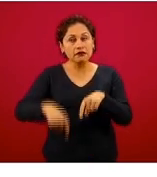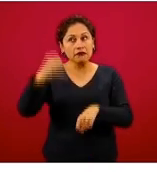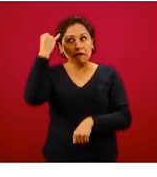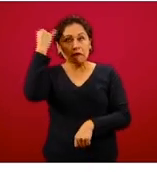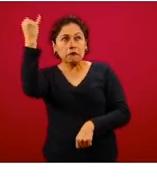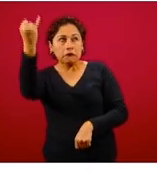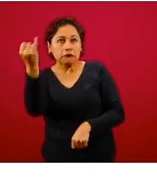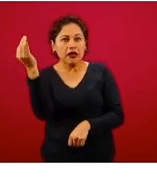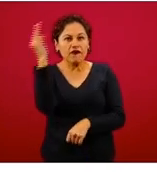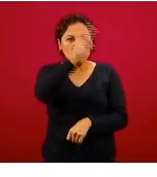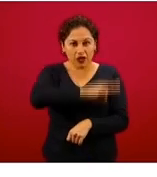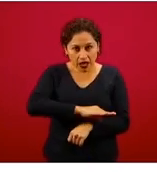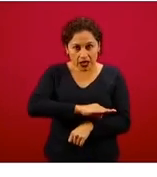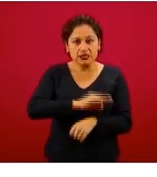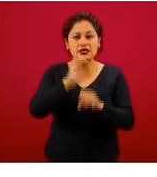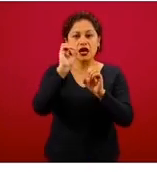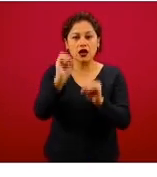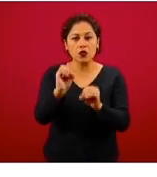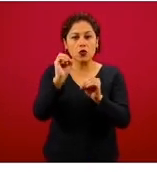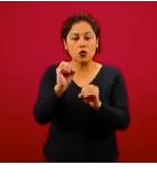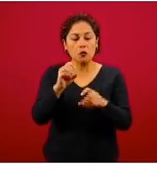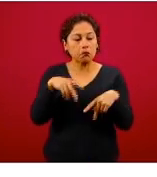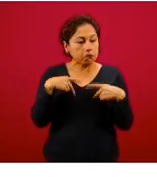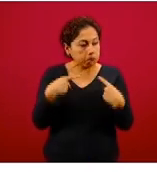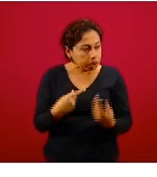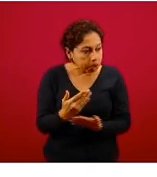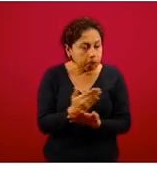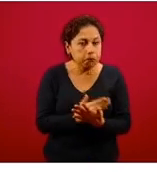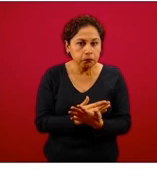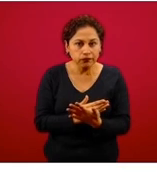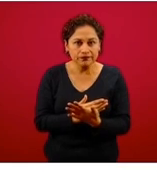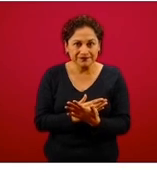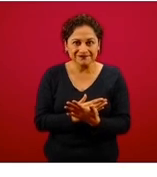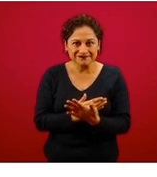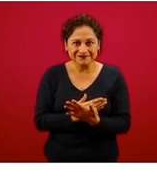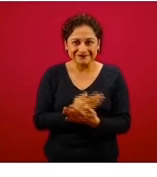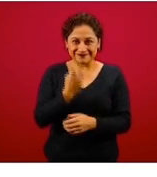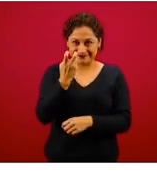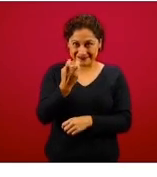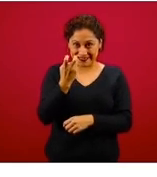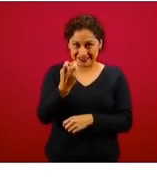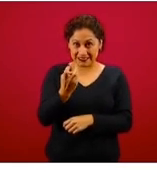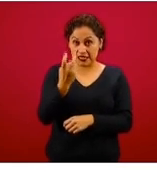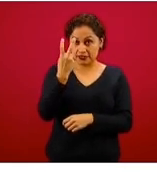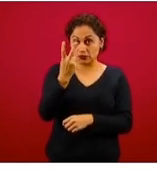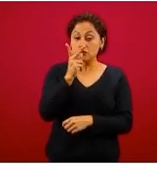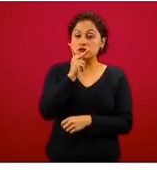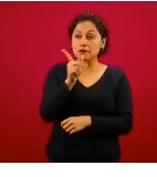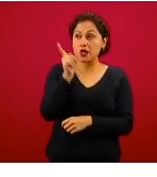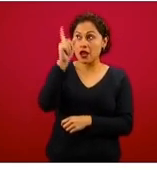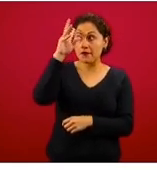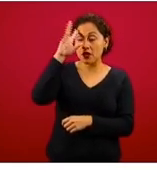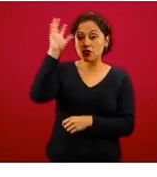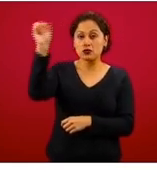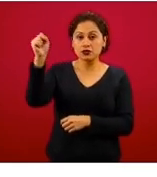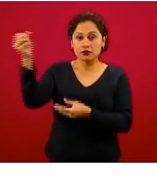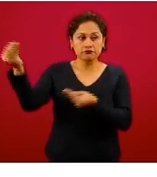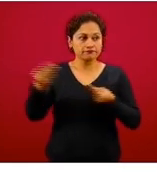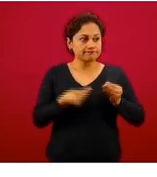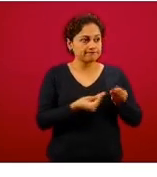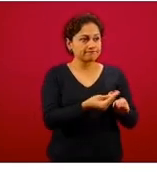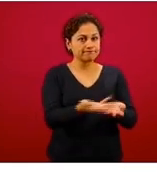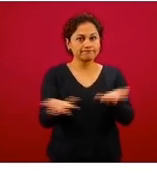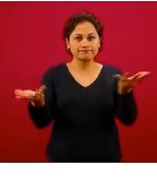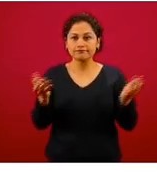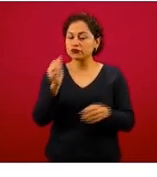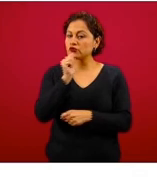the no llega antidote todavía against estos the dos, poison of enthusiasm elementos and de superstition. evolución, sí estamos inmersos en